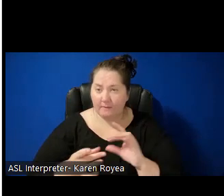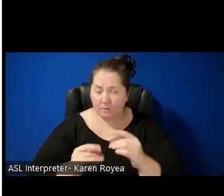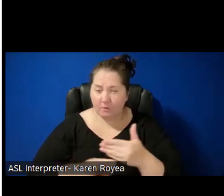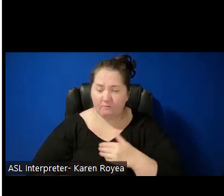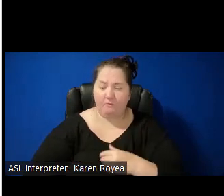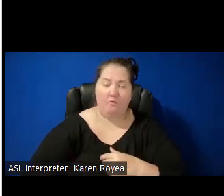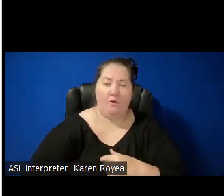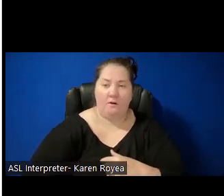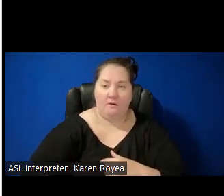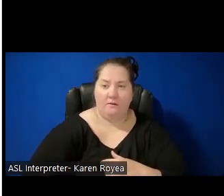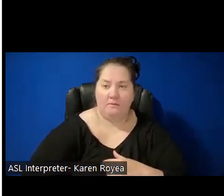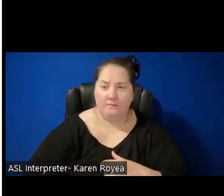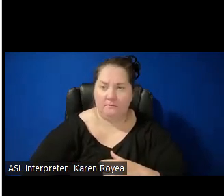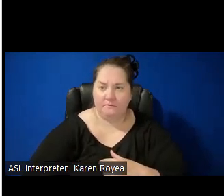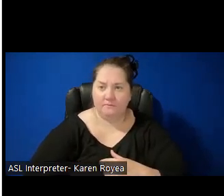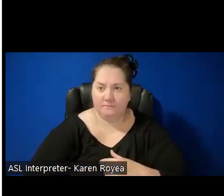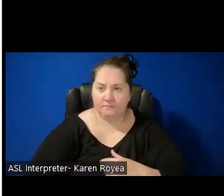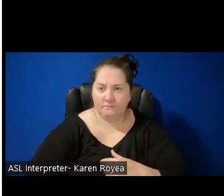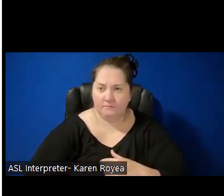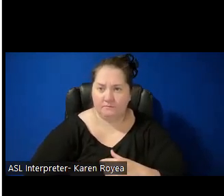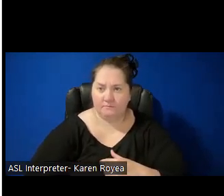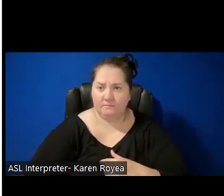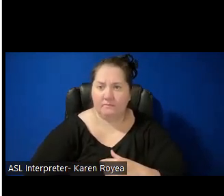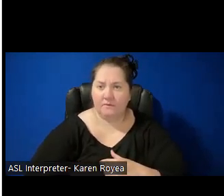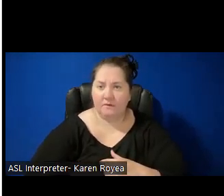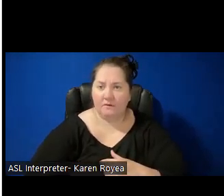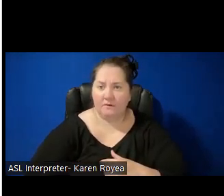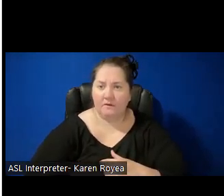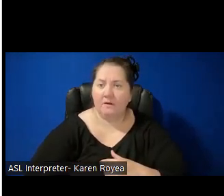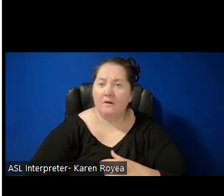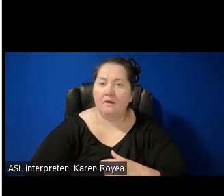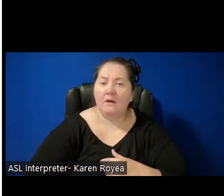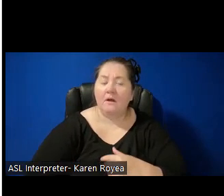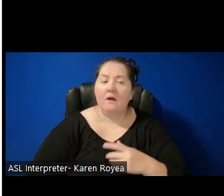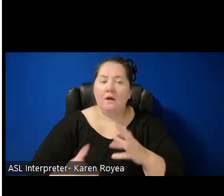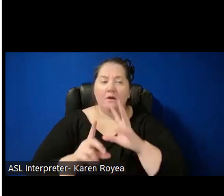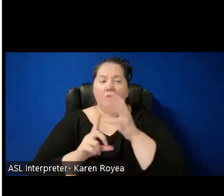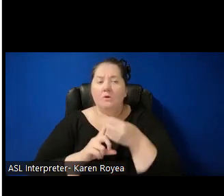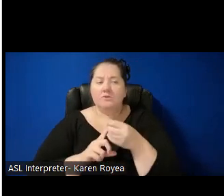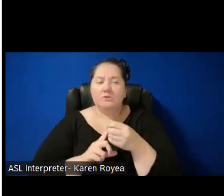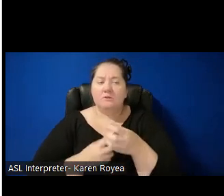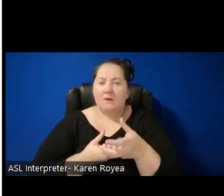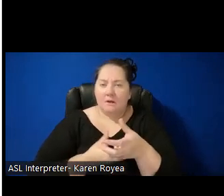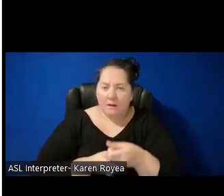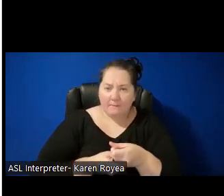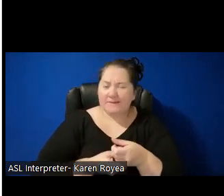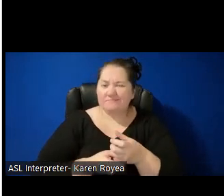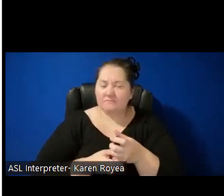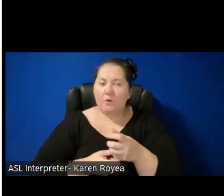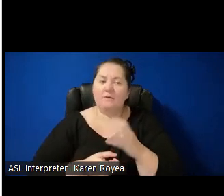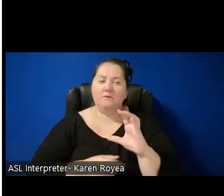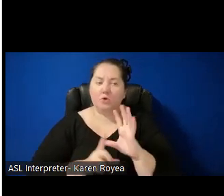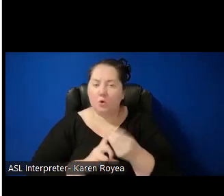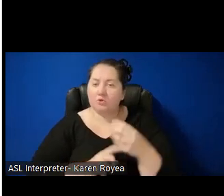started to shift away from cultural competence and now into cultural humility. So the term cultural humility was